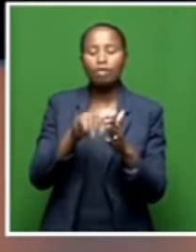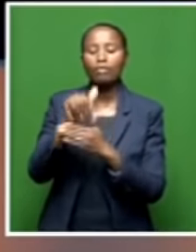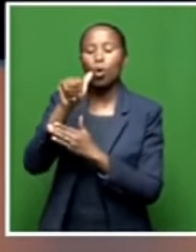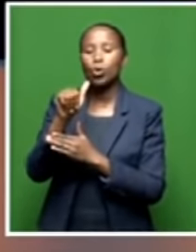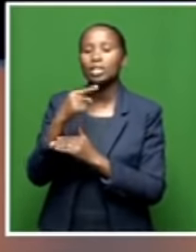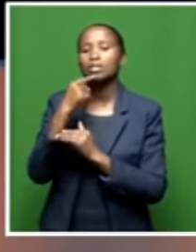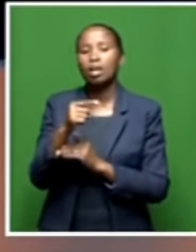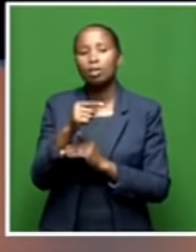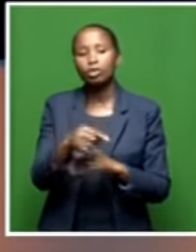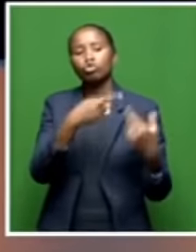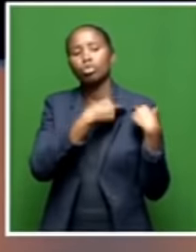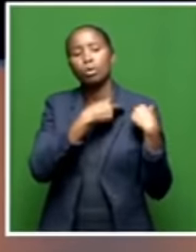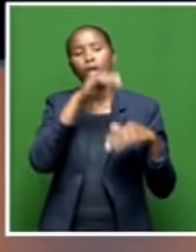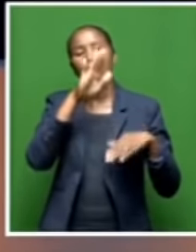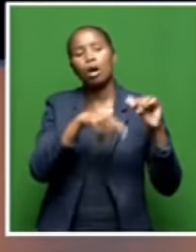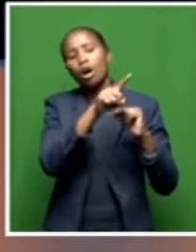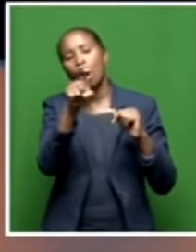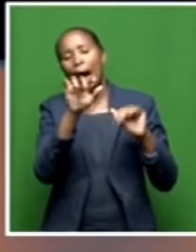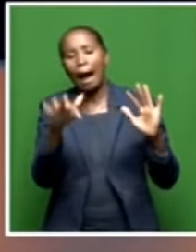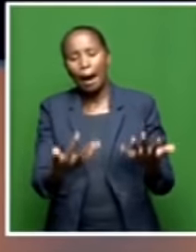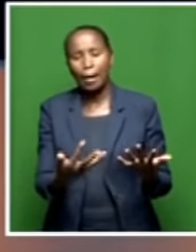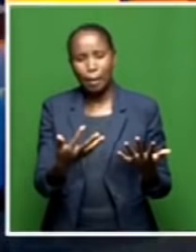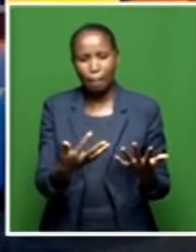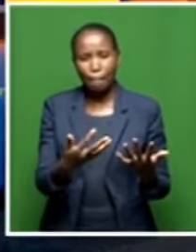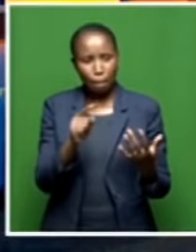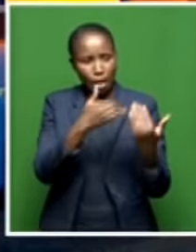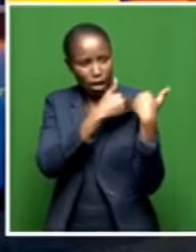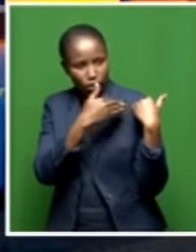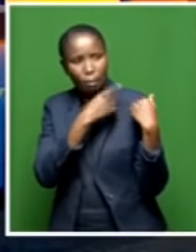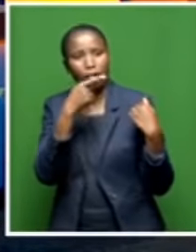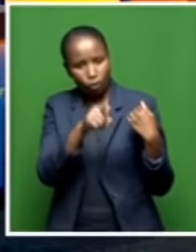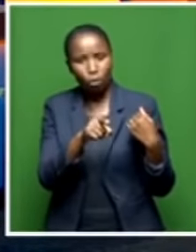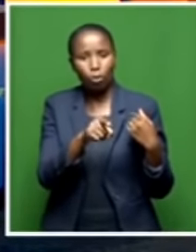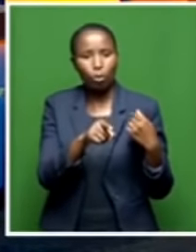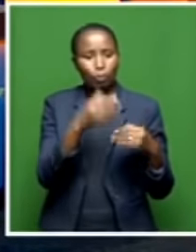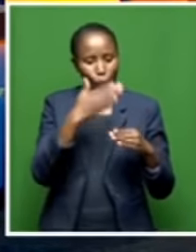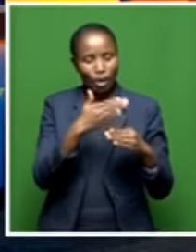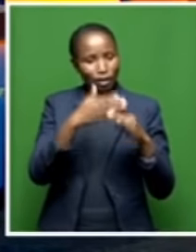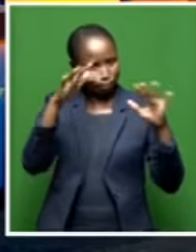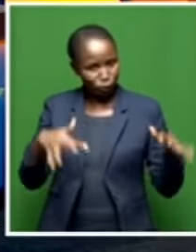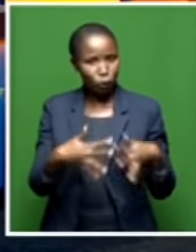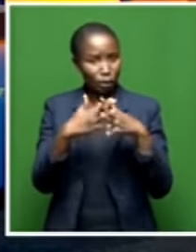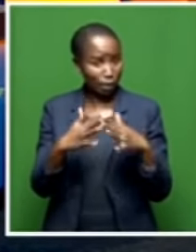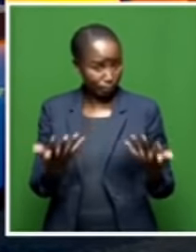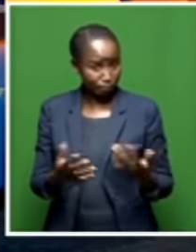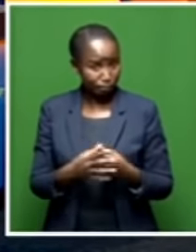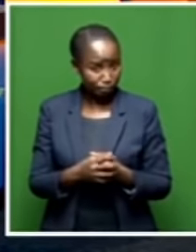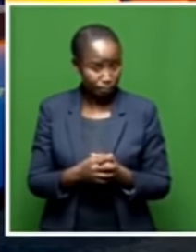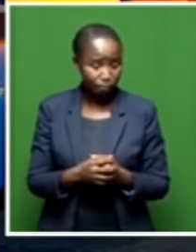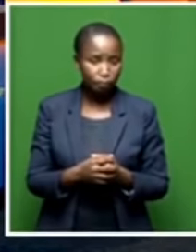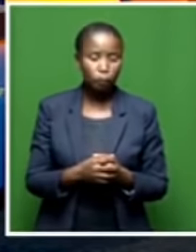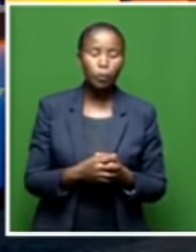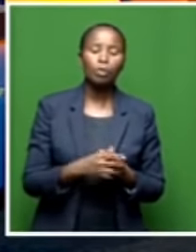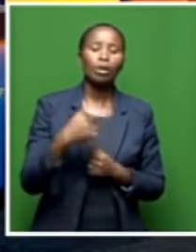them, accountable in a coalition? Well, I think that is where the problem lies at this stage.